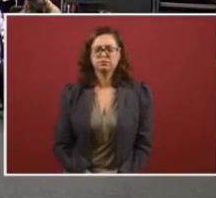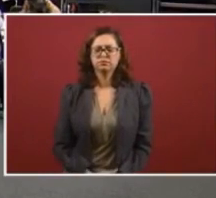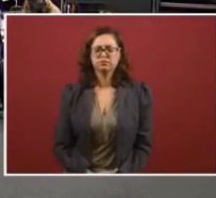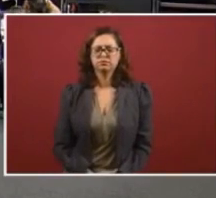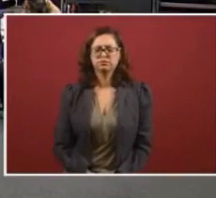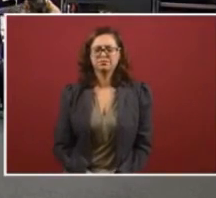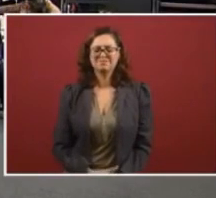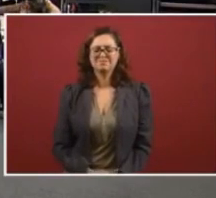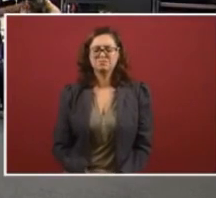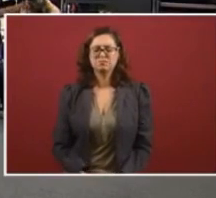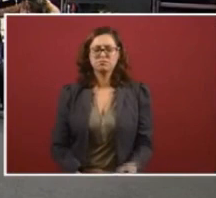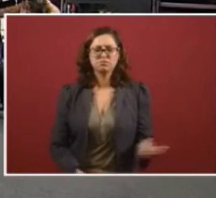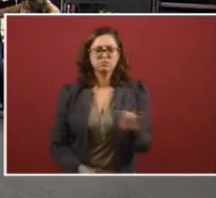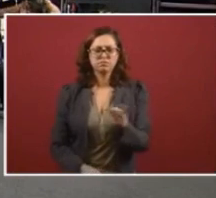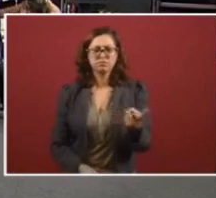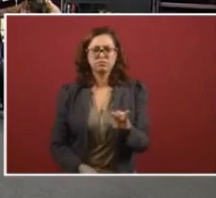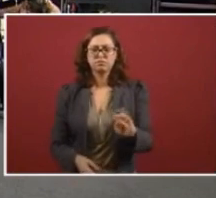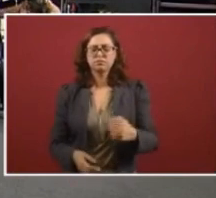You two.